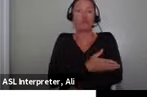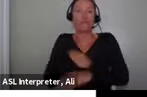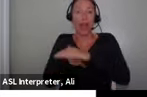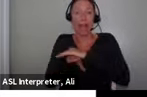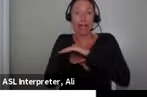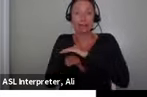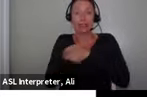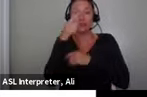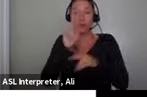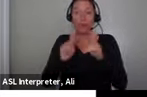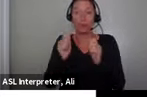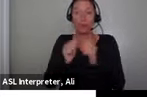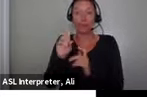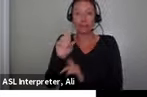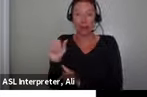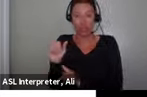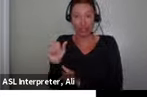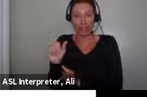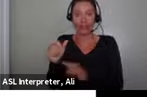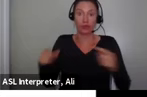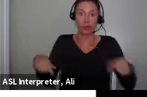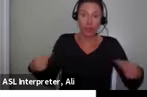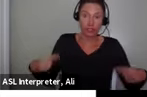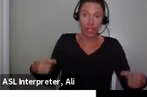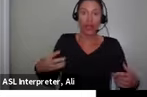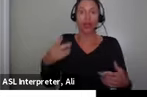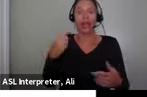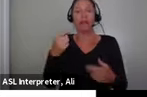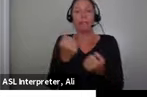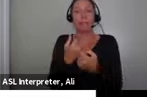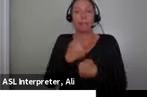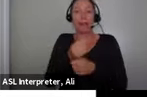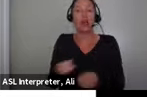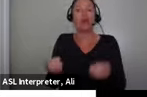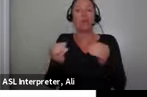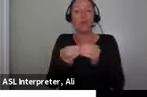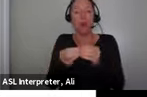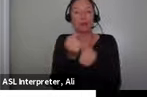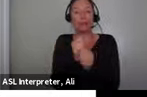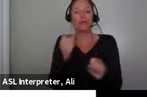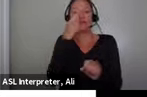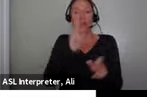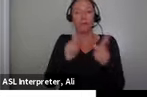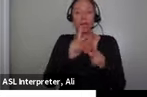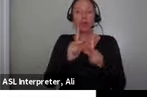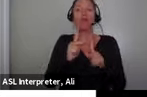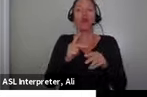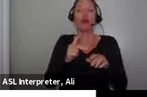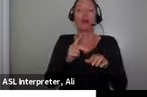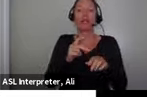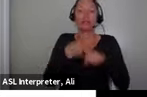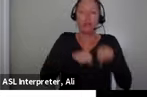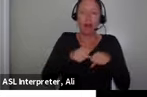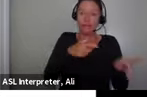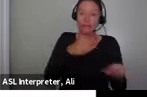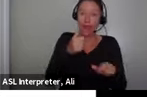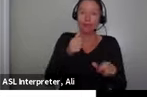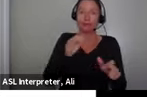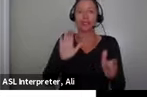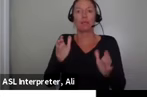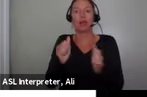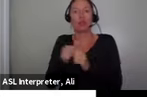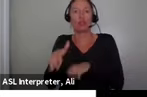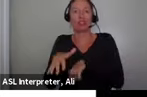improving separation and safety between fast-moving users and slow-moving users. So